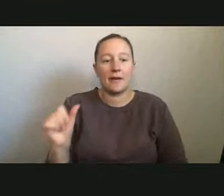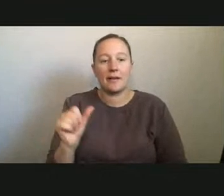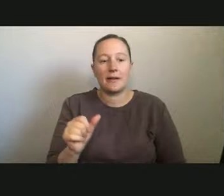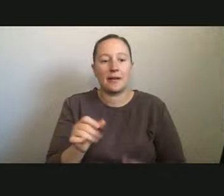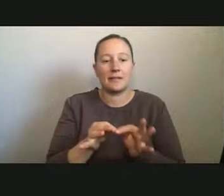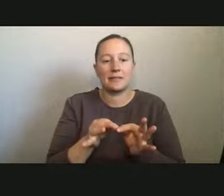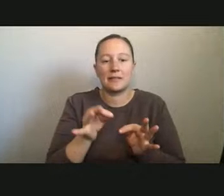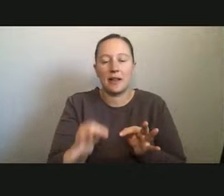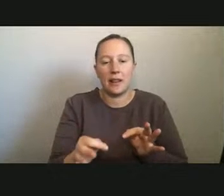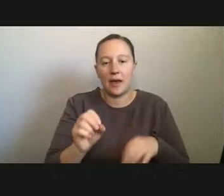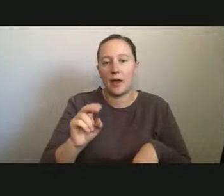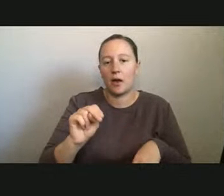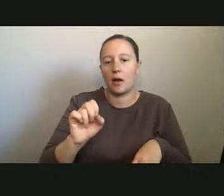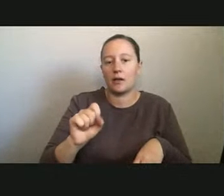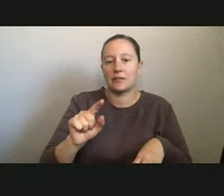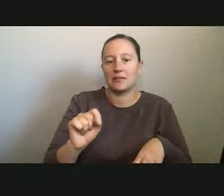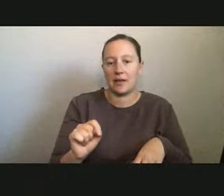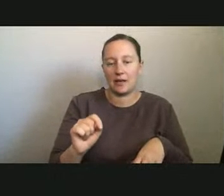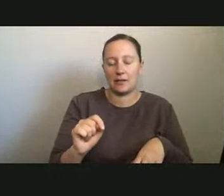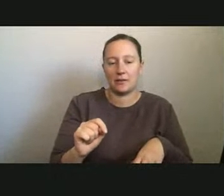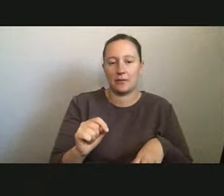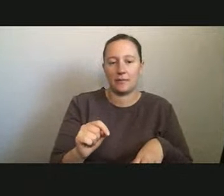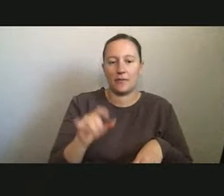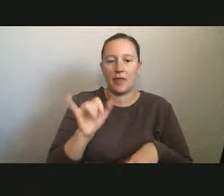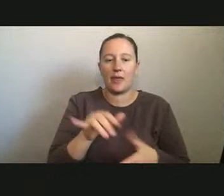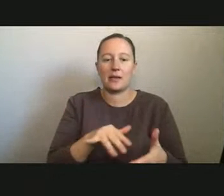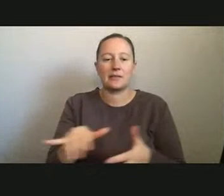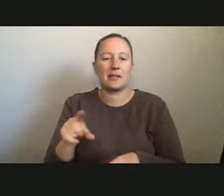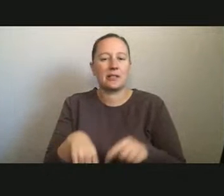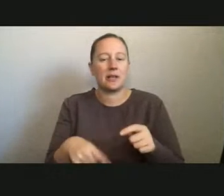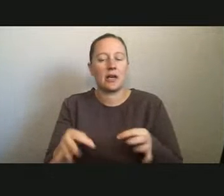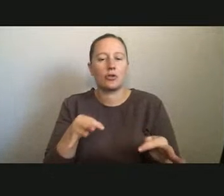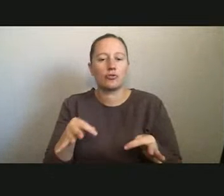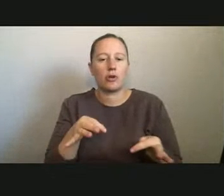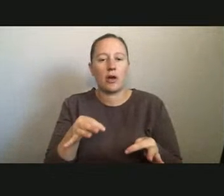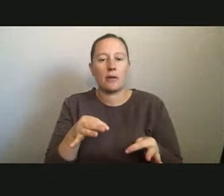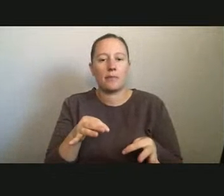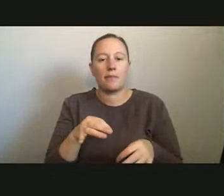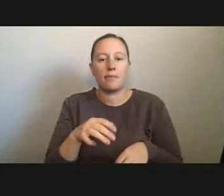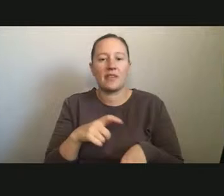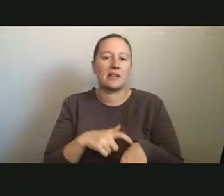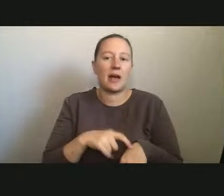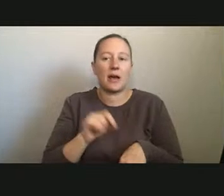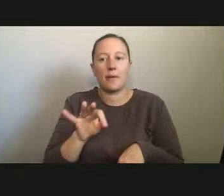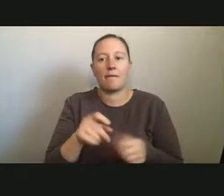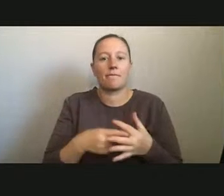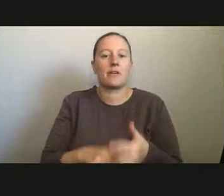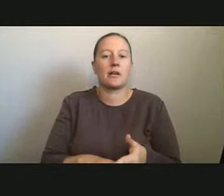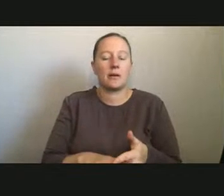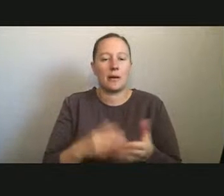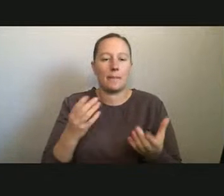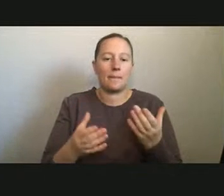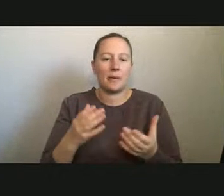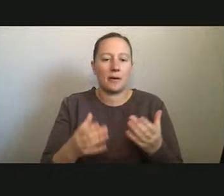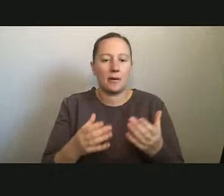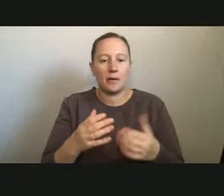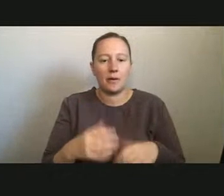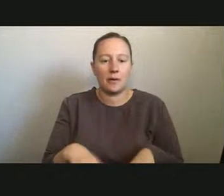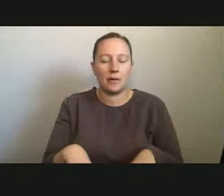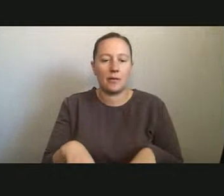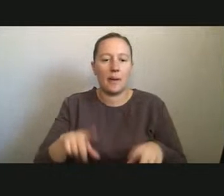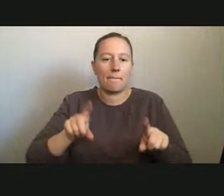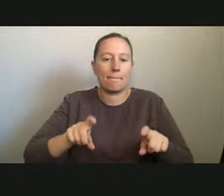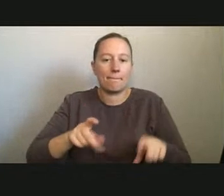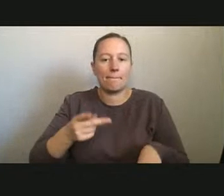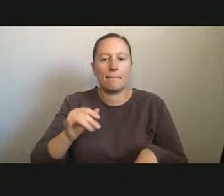onset studies, and these are studies that you can't describe at the time of application, you may be, for example, collecting some pilot data before